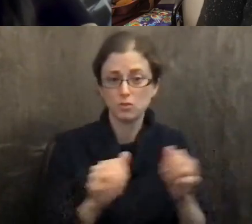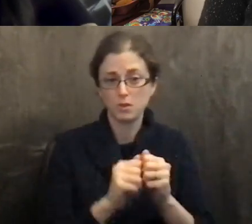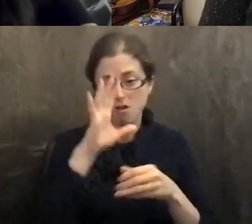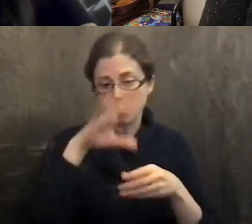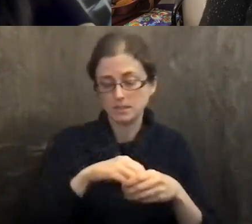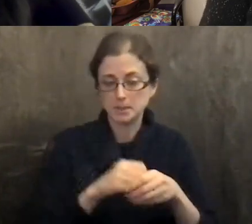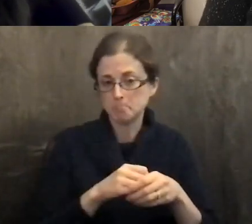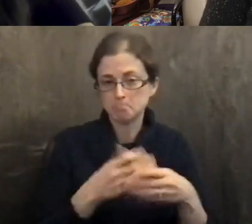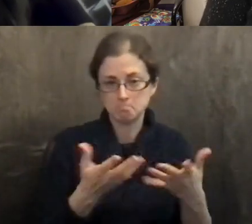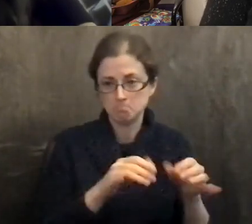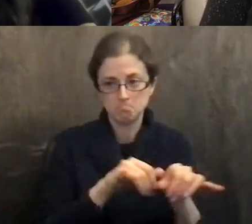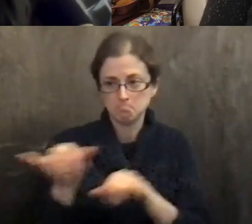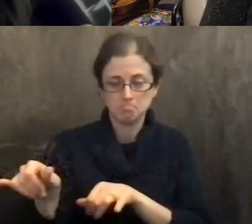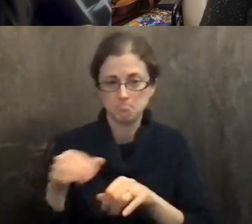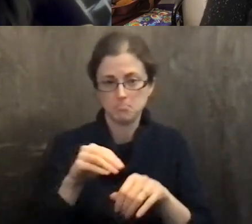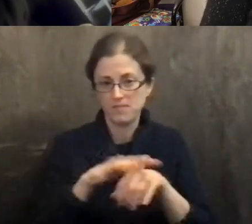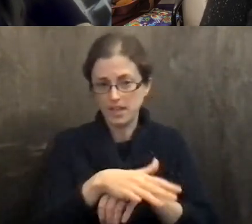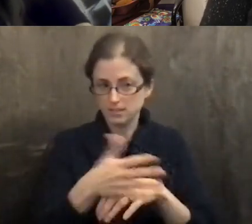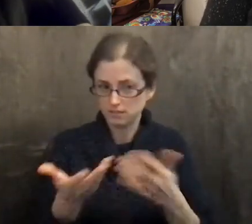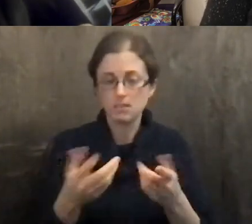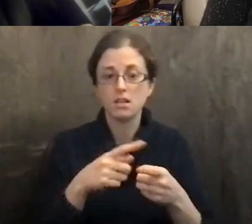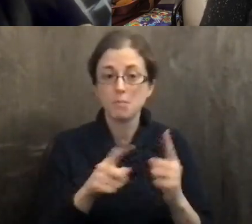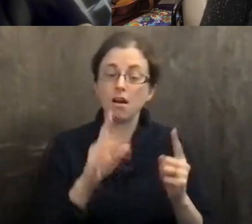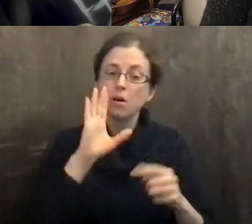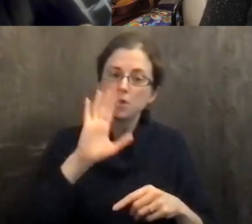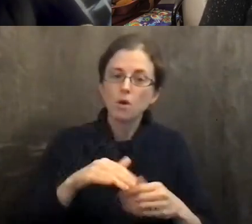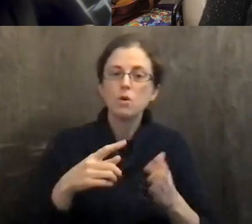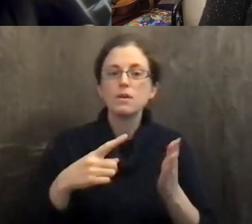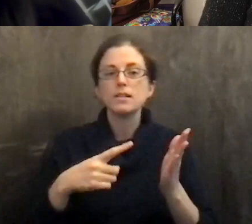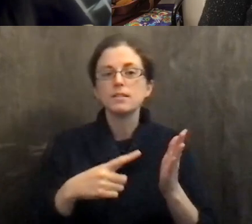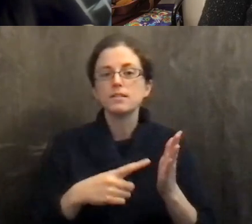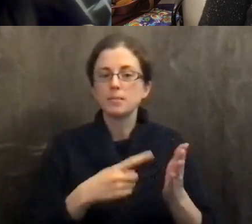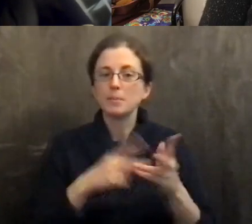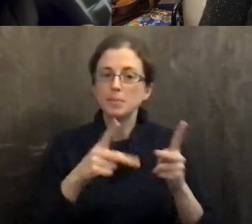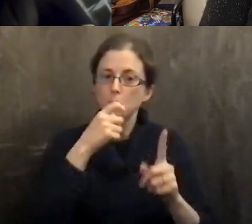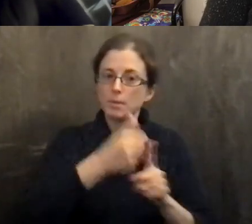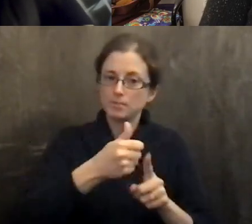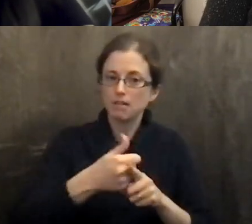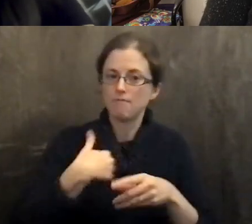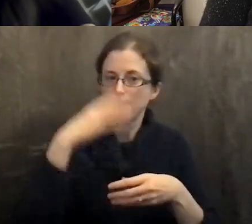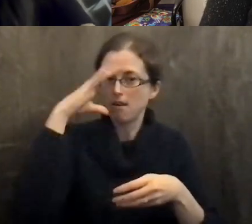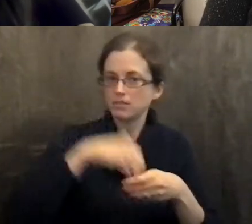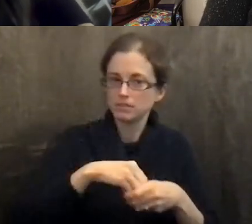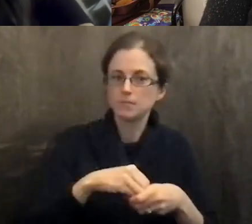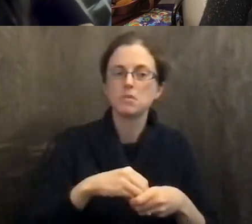difficult experience. And so preparing someone with a social story about going to the doctor and getting a